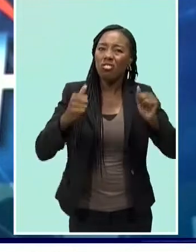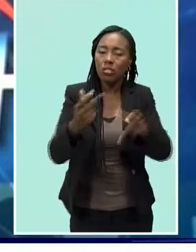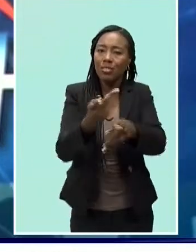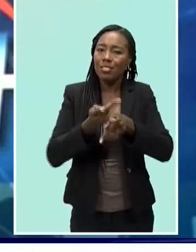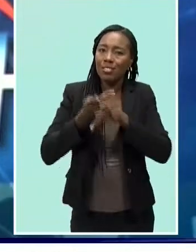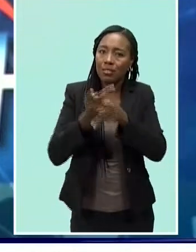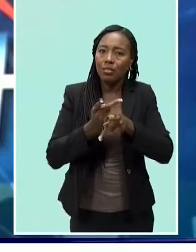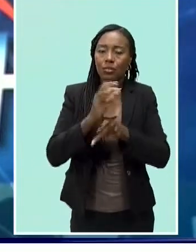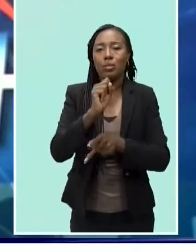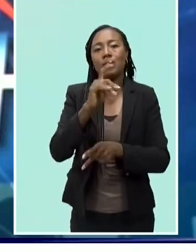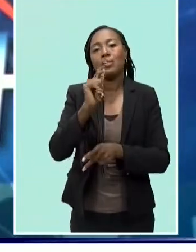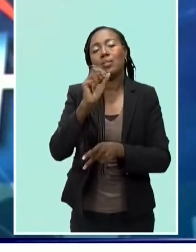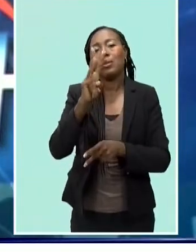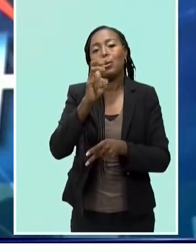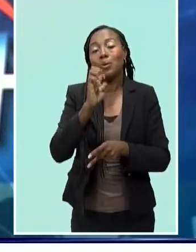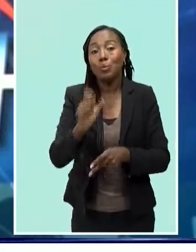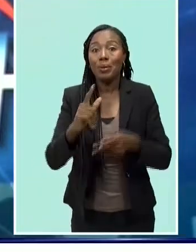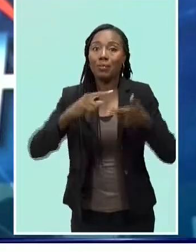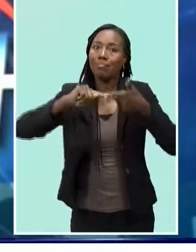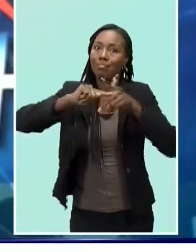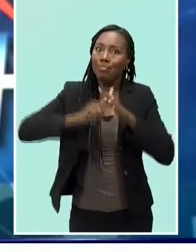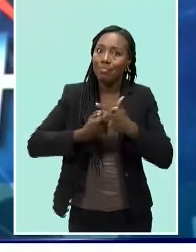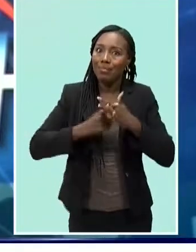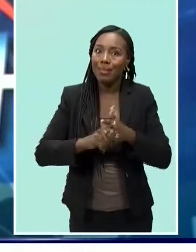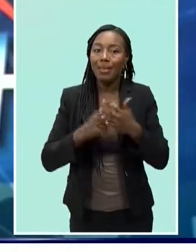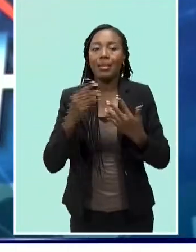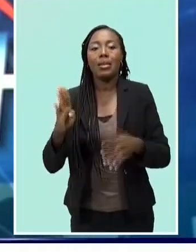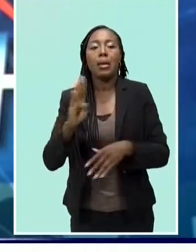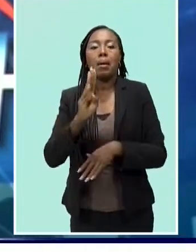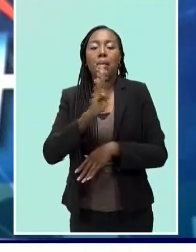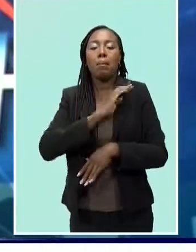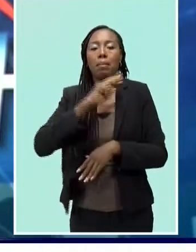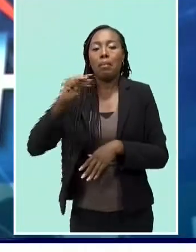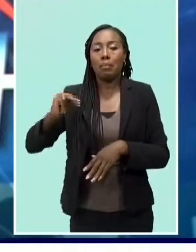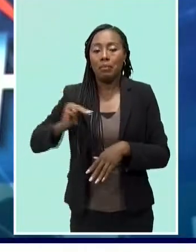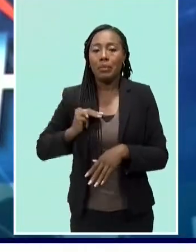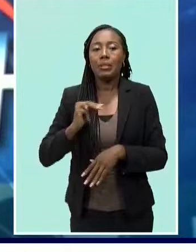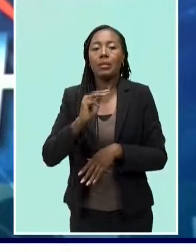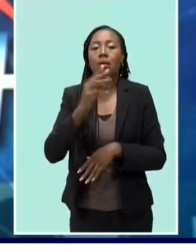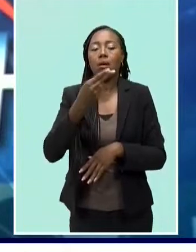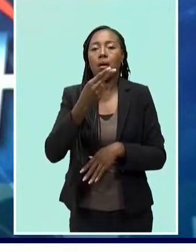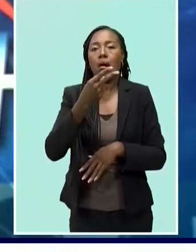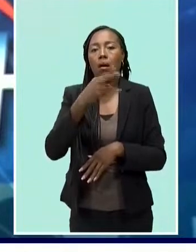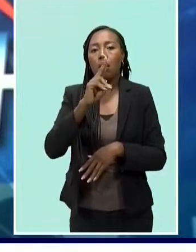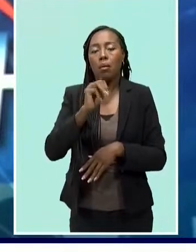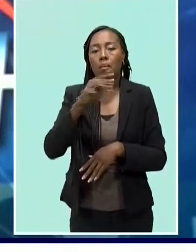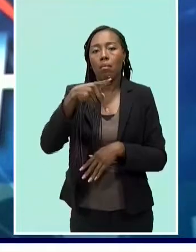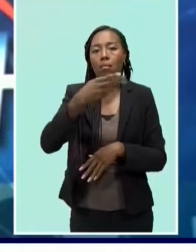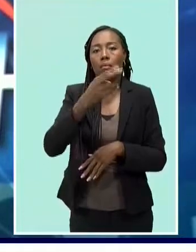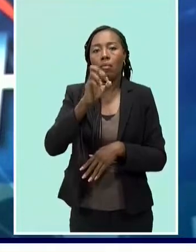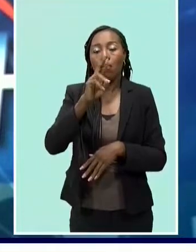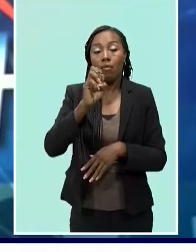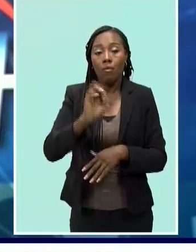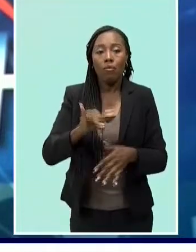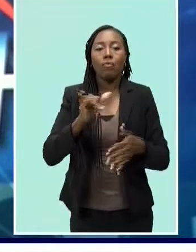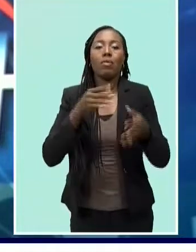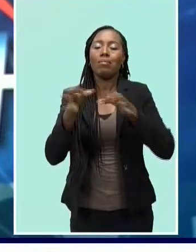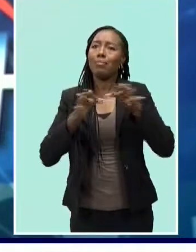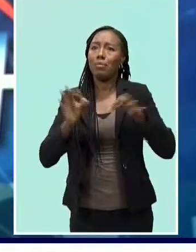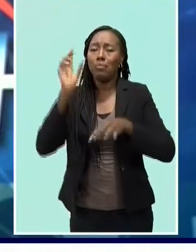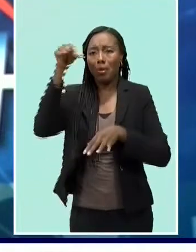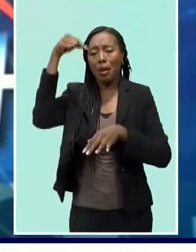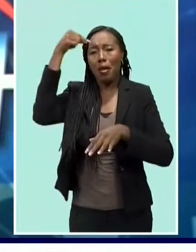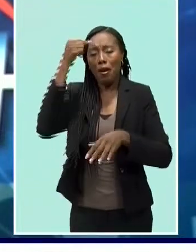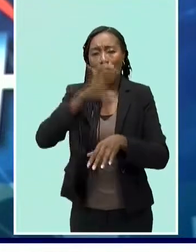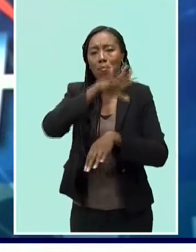coastlines has already started, and Minister of the Blue Economy and Maritime Affairs Kirk Humphrey has been revealing some of the additional measures the government has taken